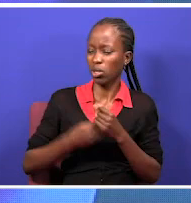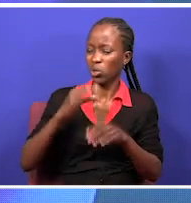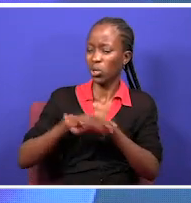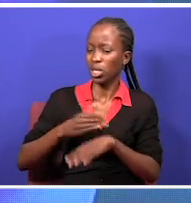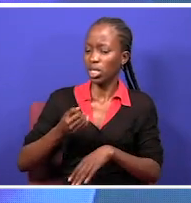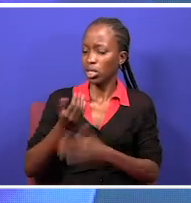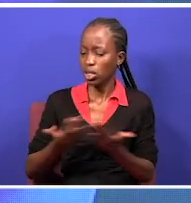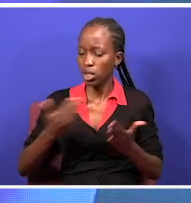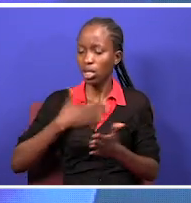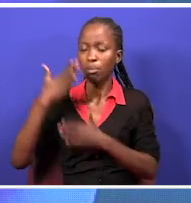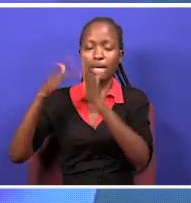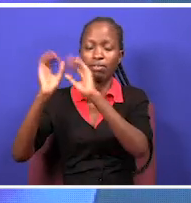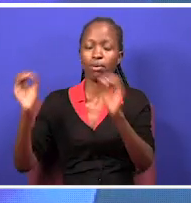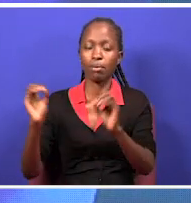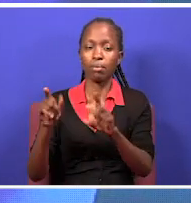even worse,